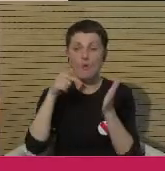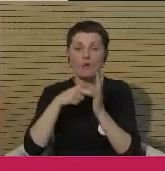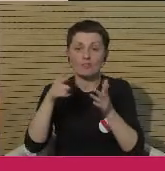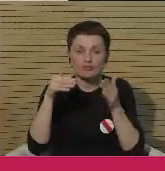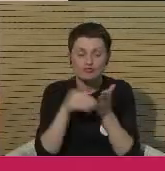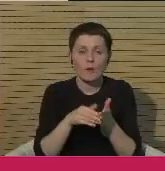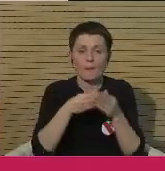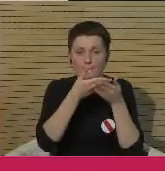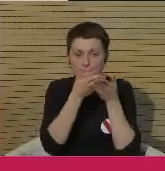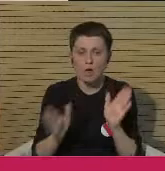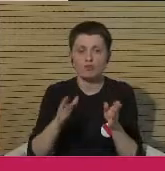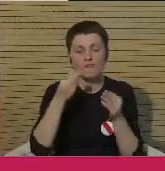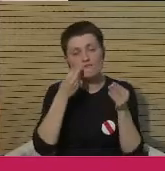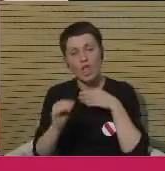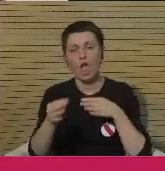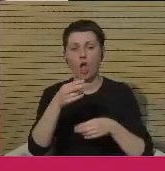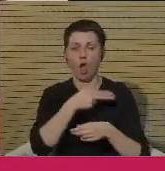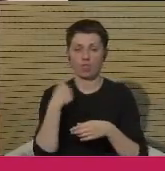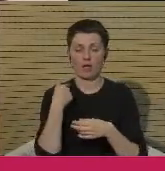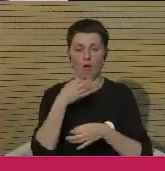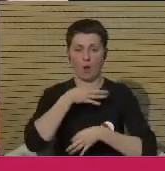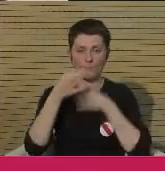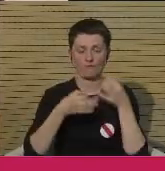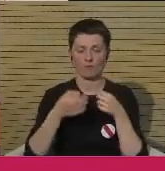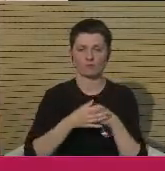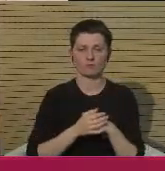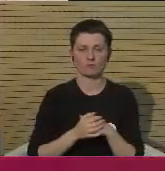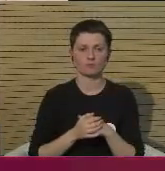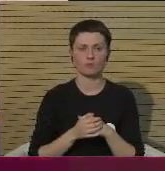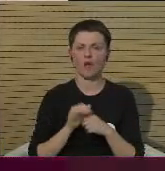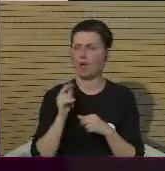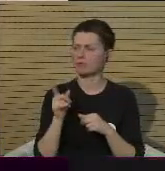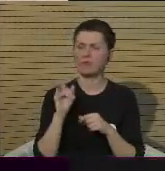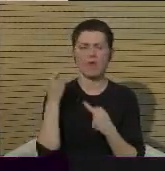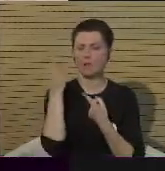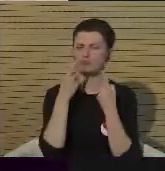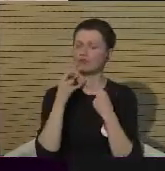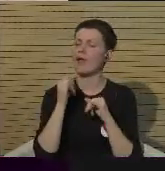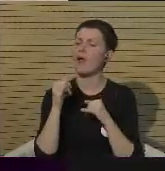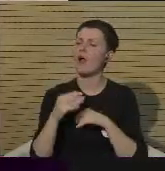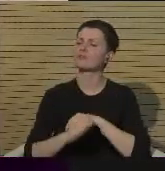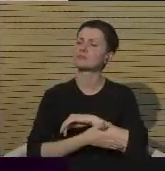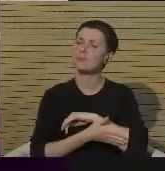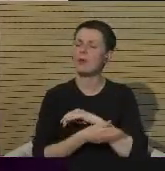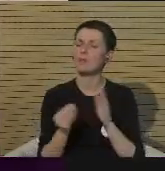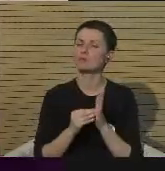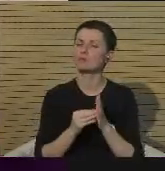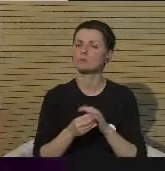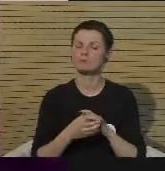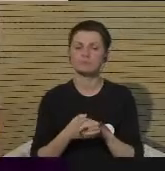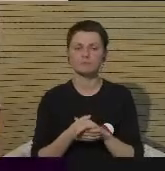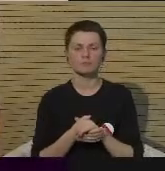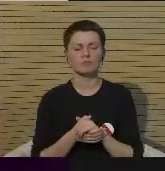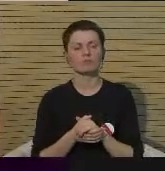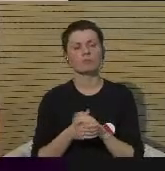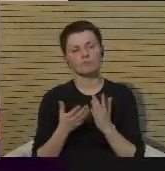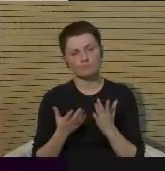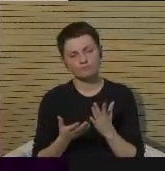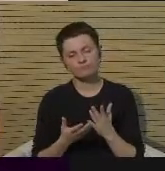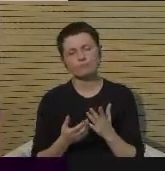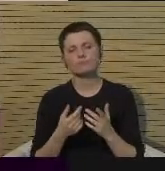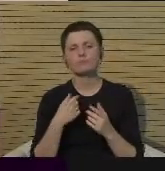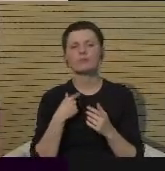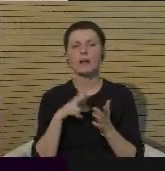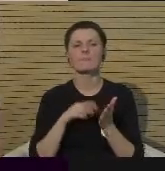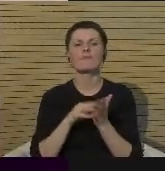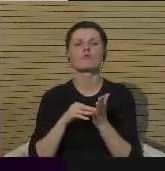today, Belarus has really gained its face, its character. And this is what you need to tell everyone.